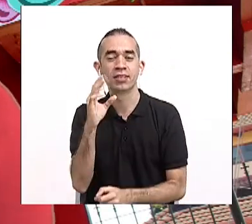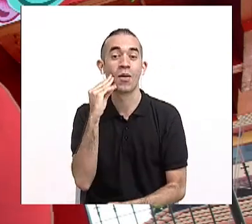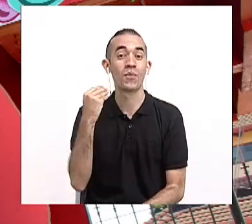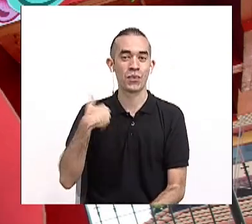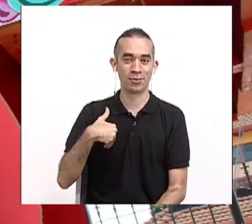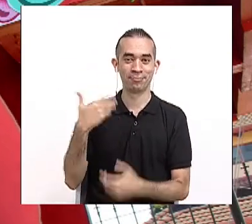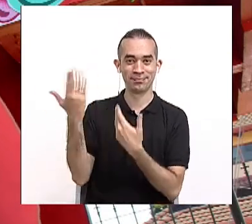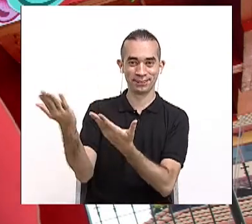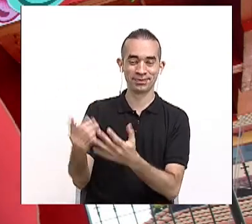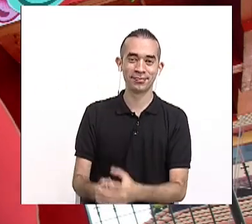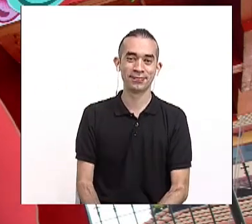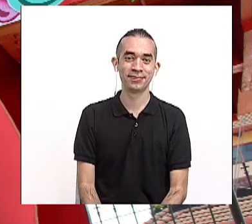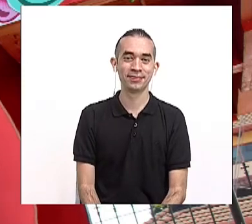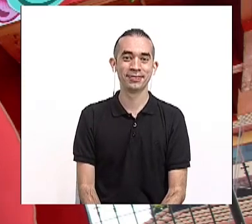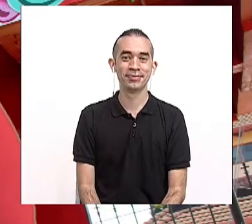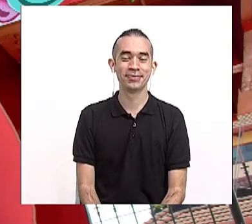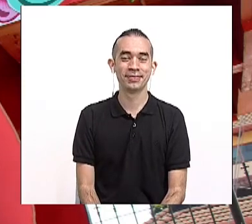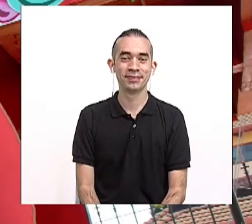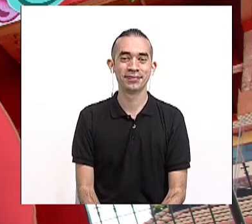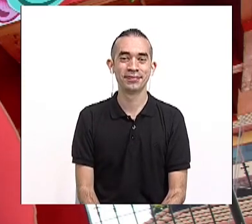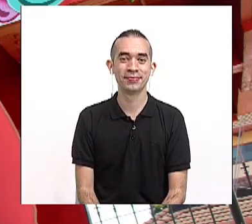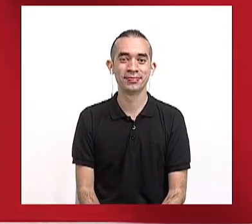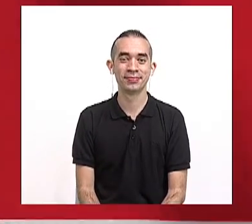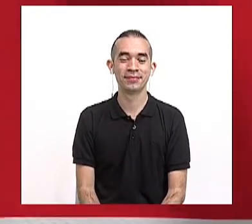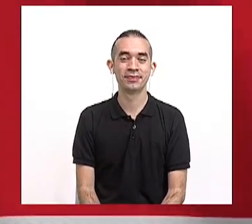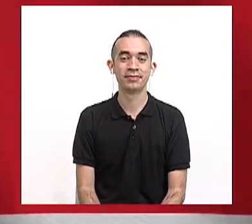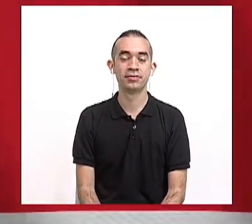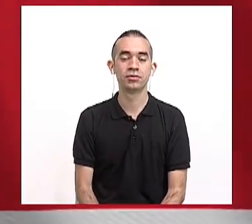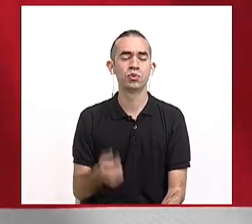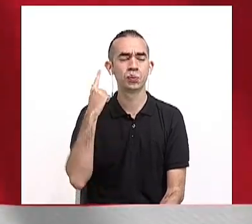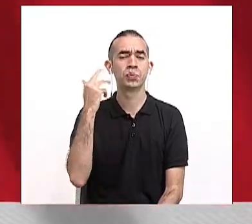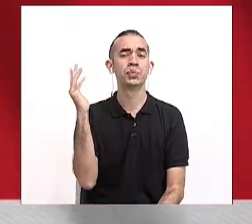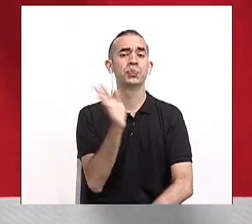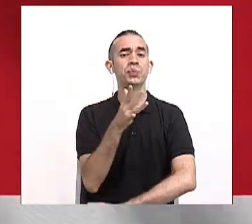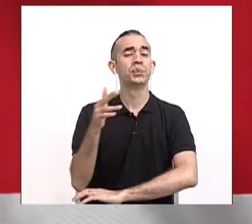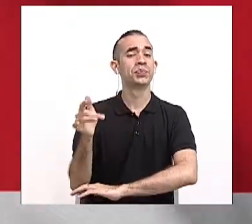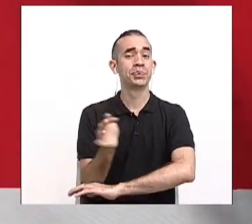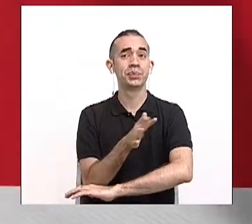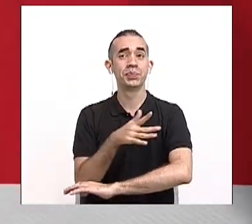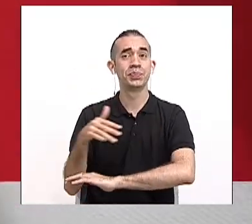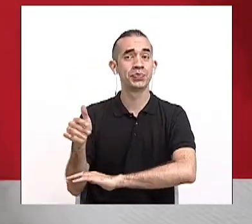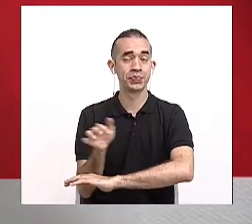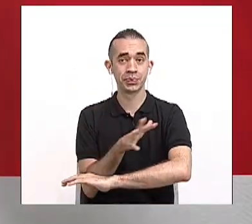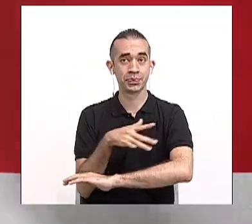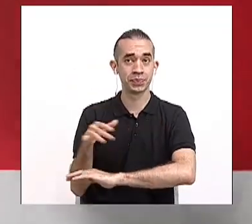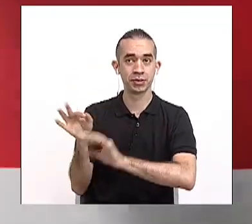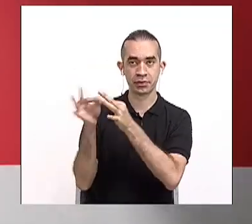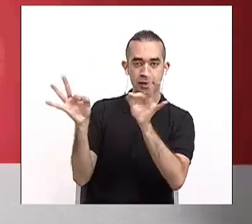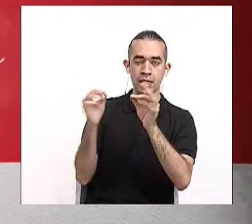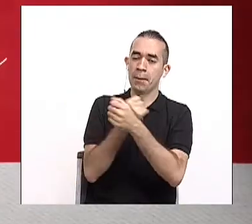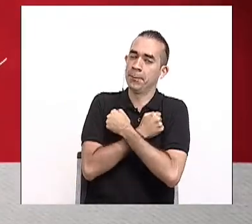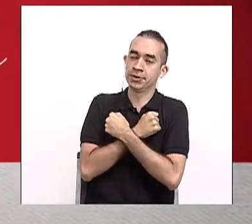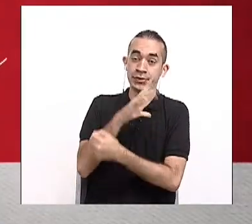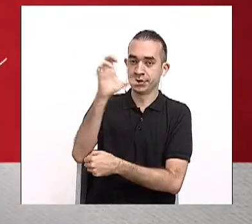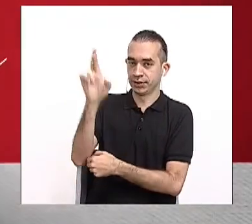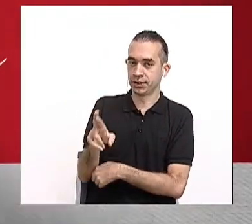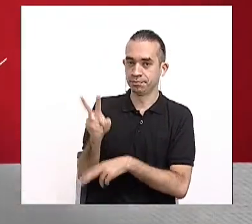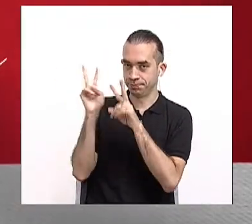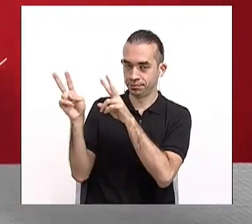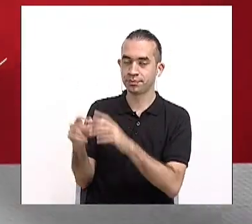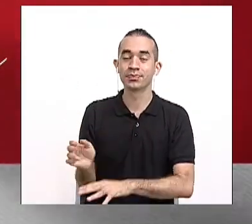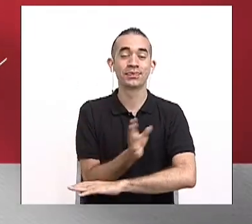to Josemir. Josemir is one of my students and he prepared his speech. Let's pay attention to him. It's about